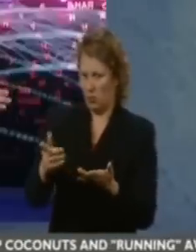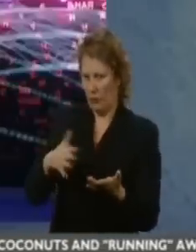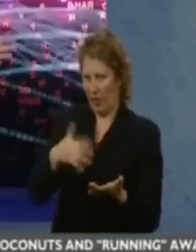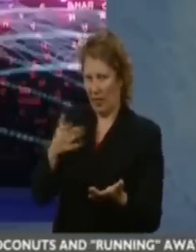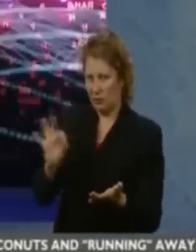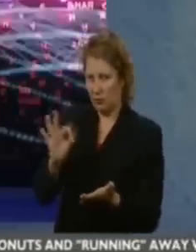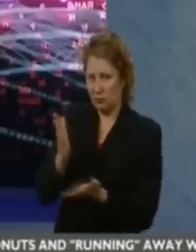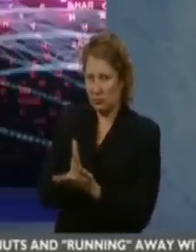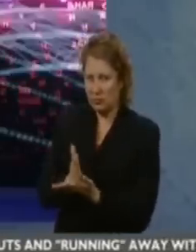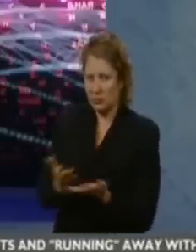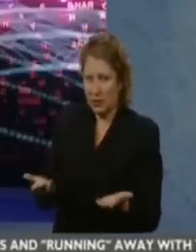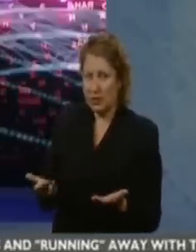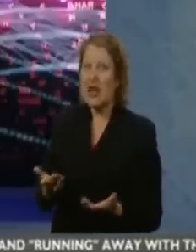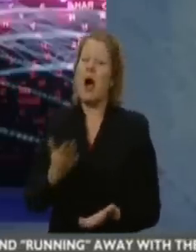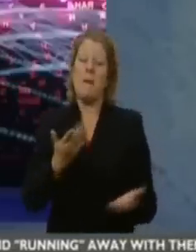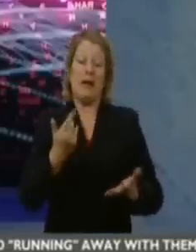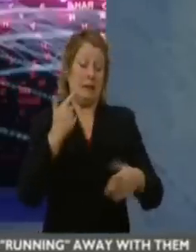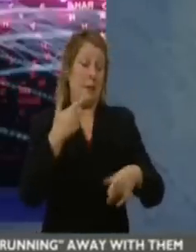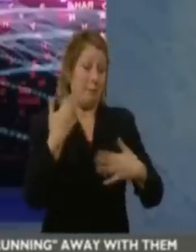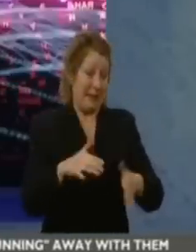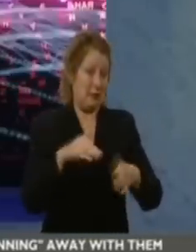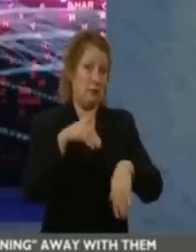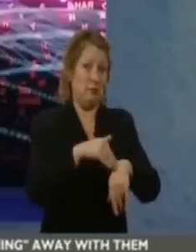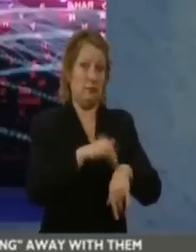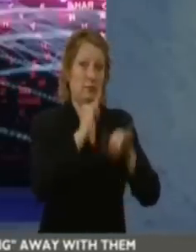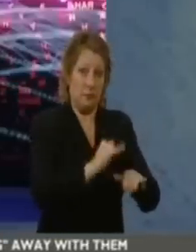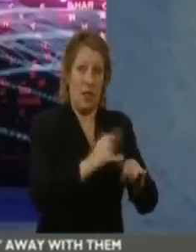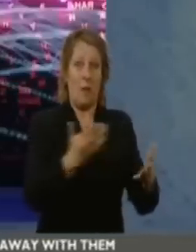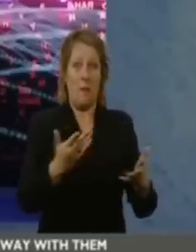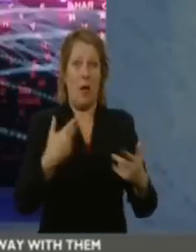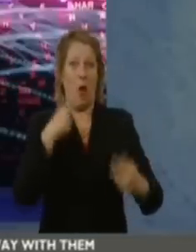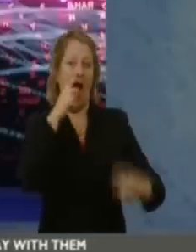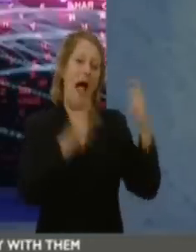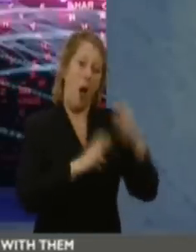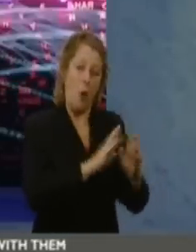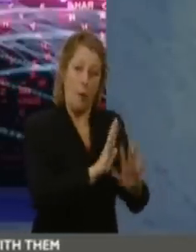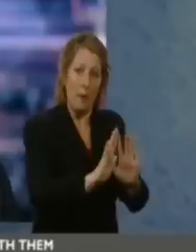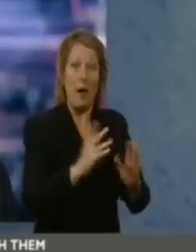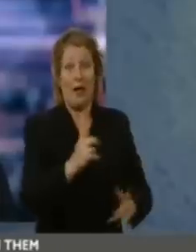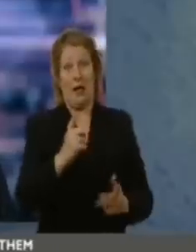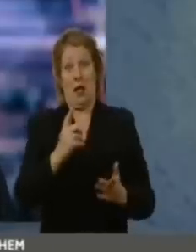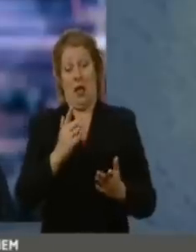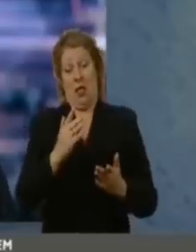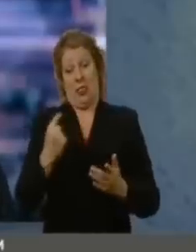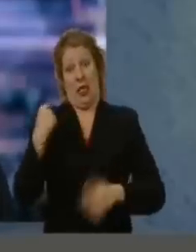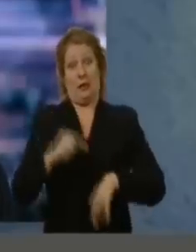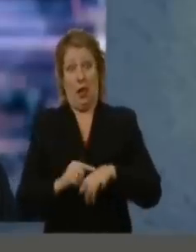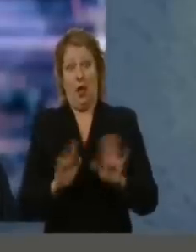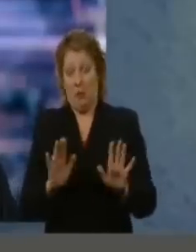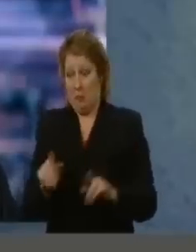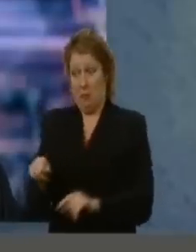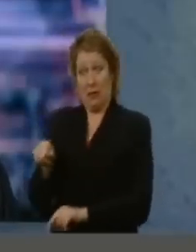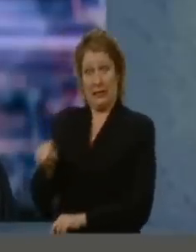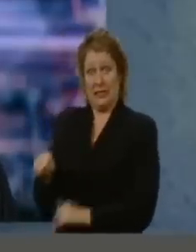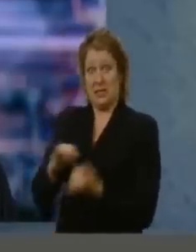crime was the crime, and we can argue about that. But let me just say very clearly that if Sergei Magnitsky